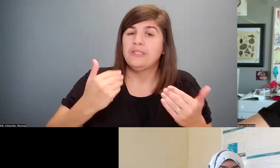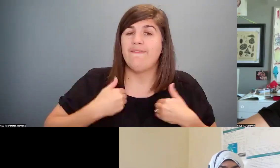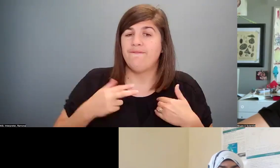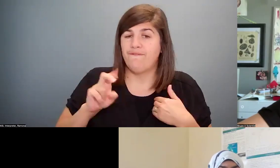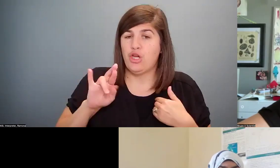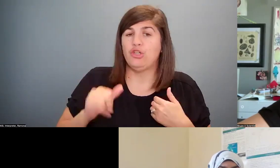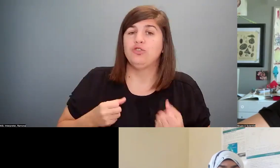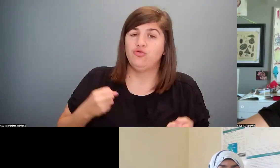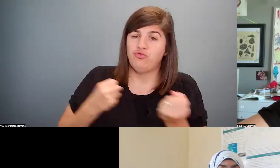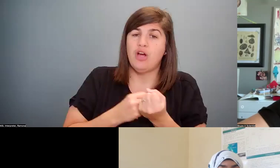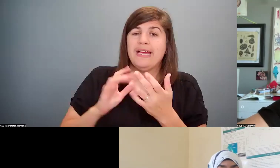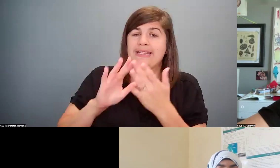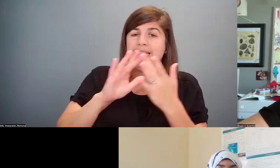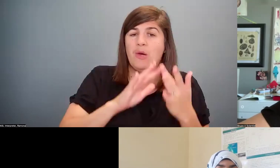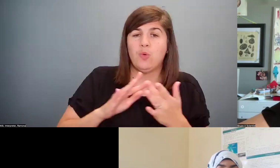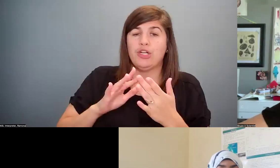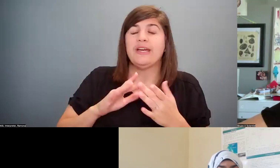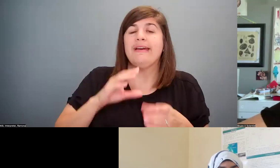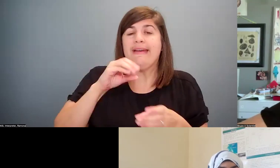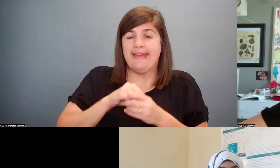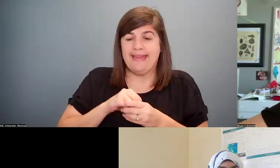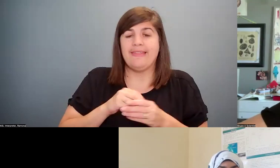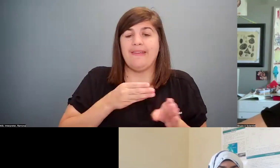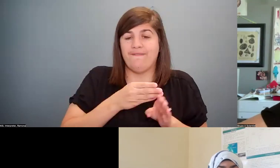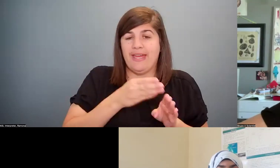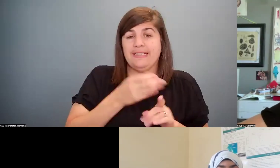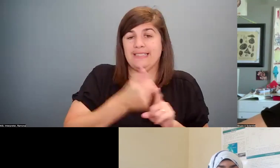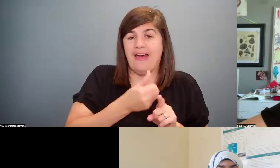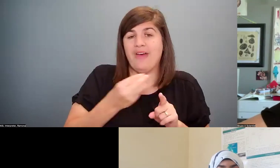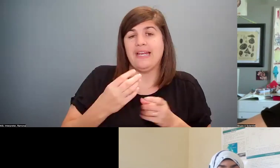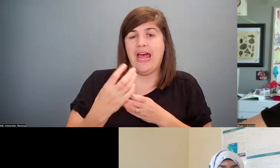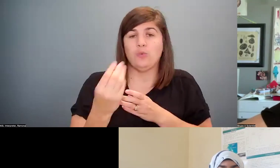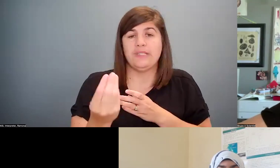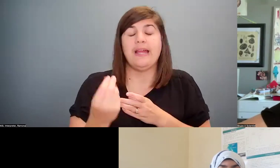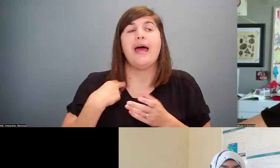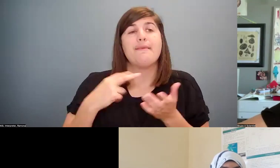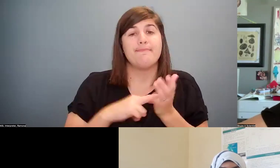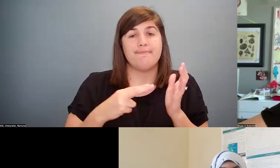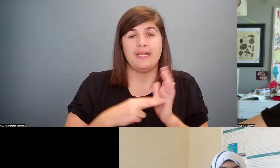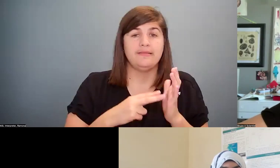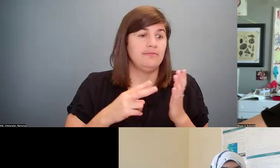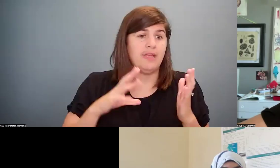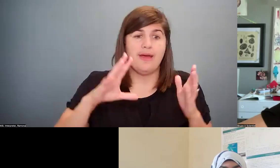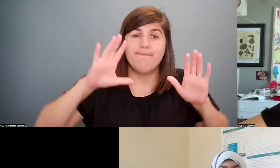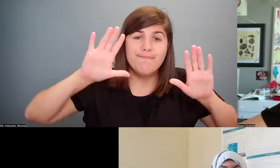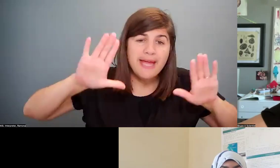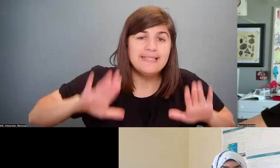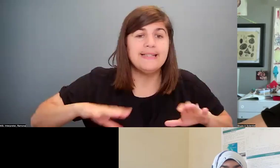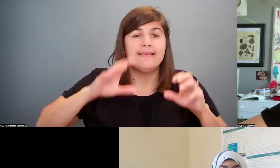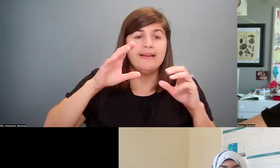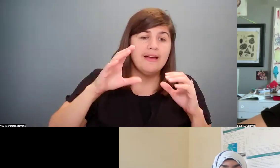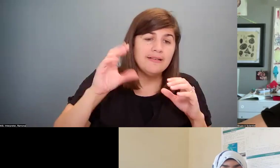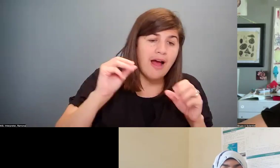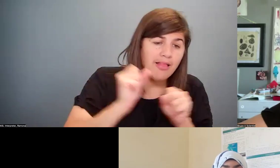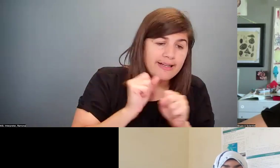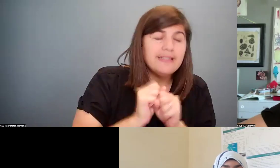strong network to support you, both in the field and outside of it. In the field, I mean amazing colleagues and researchers and friends